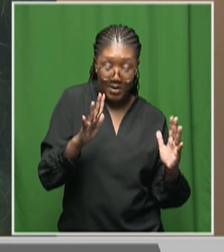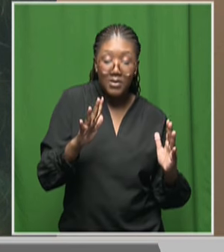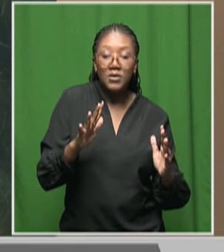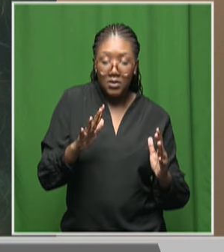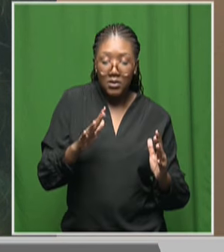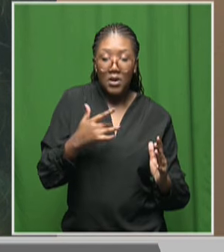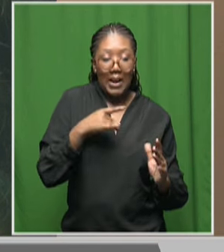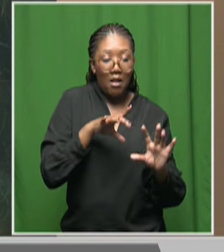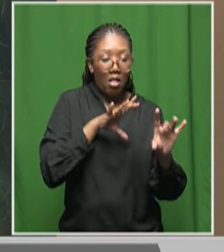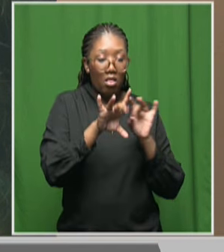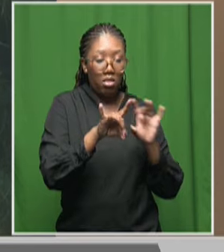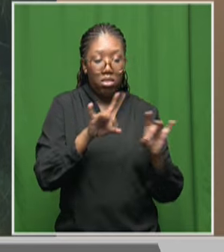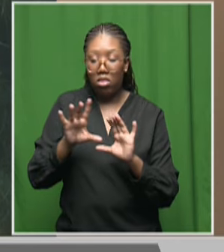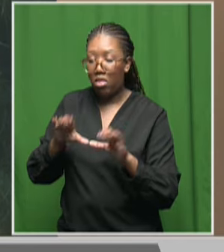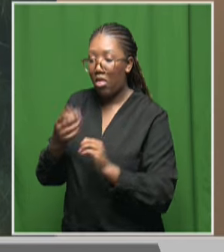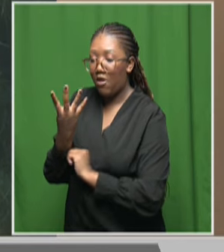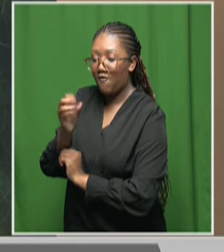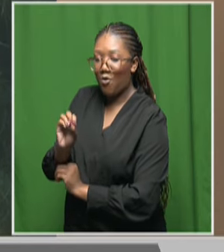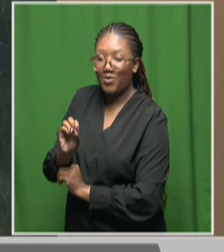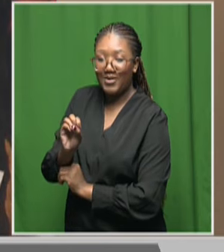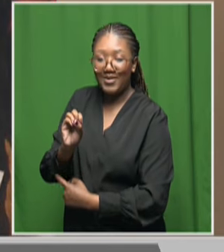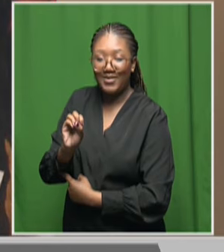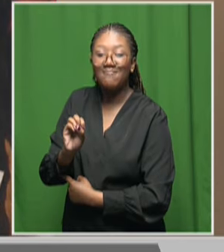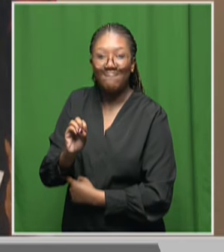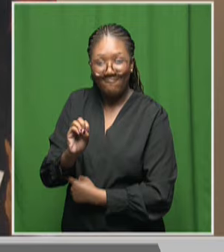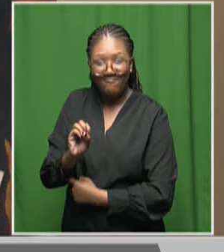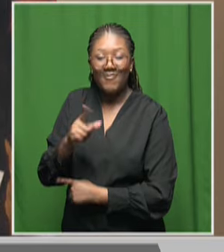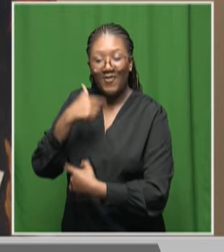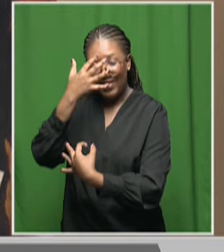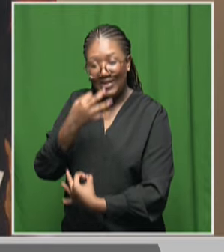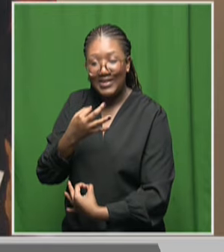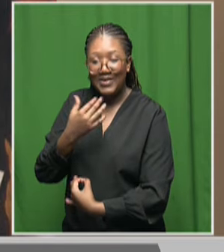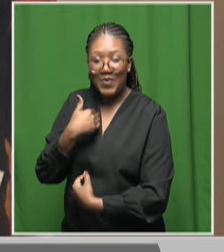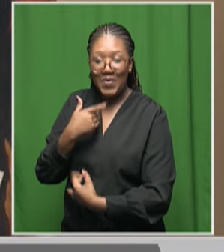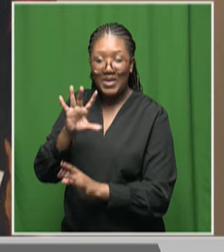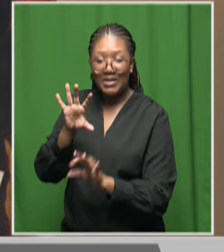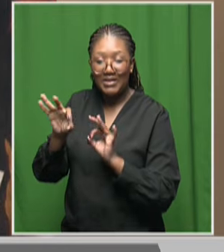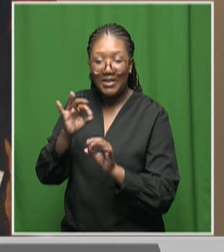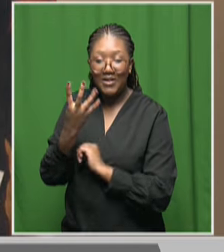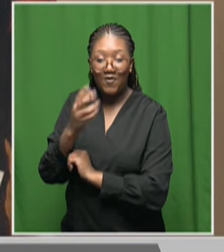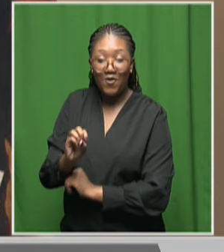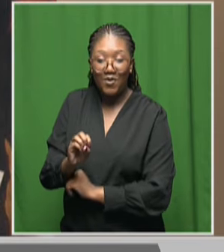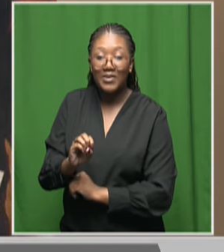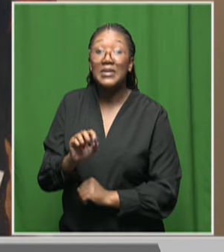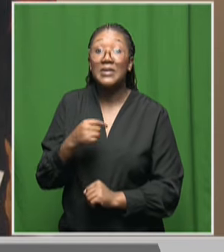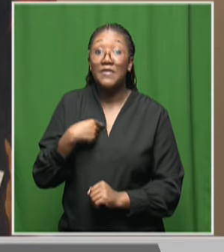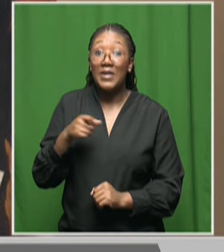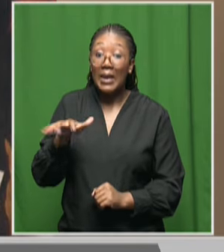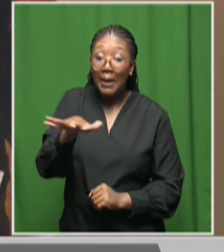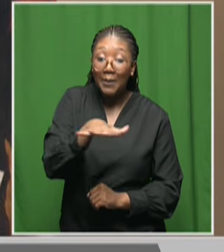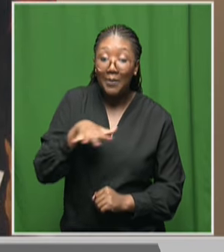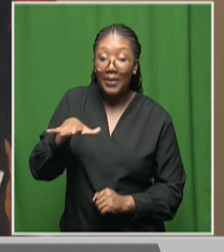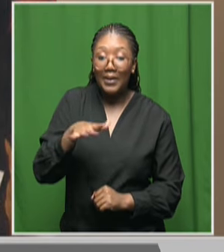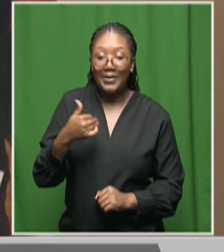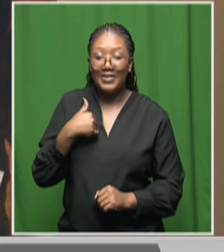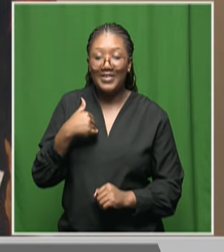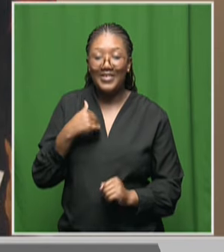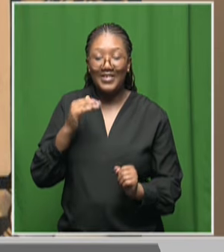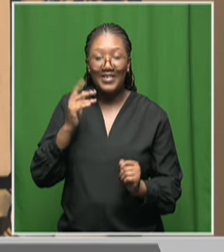Well, 40, easy enough, is the gallery that we're based in can only accommodate 40